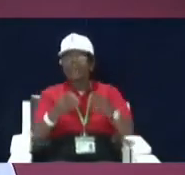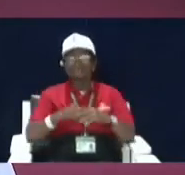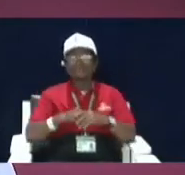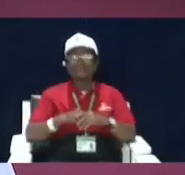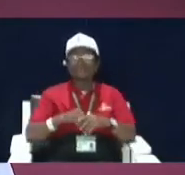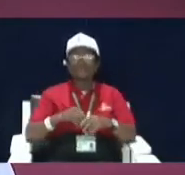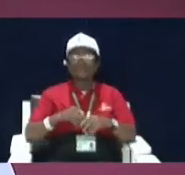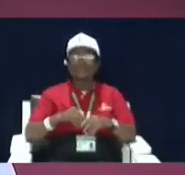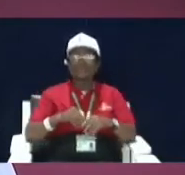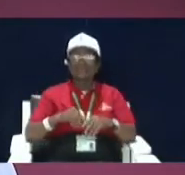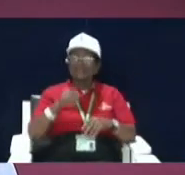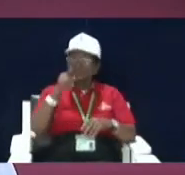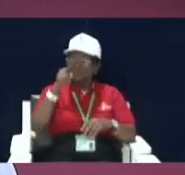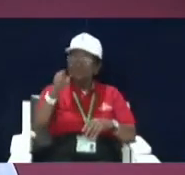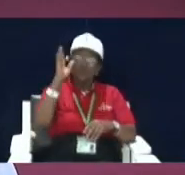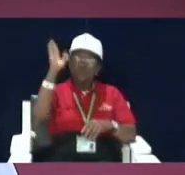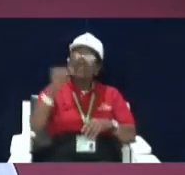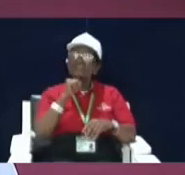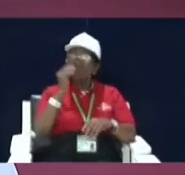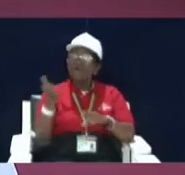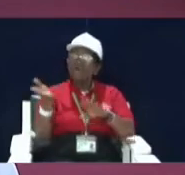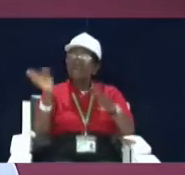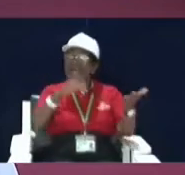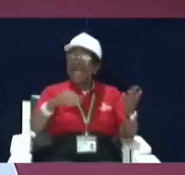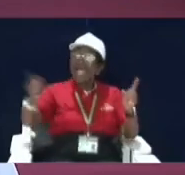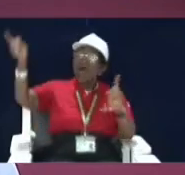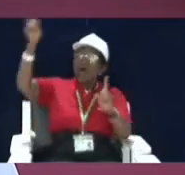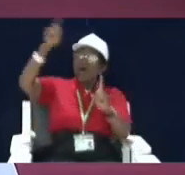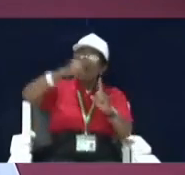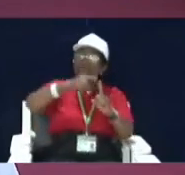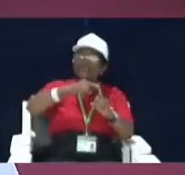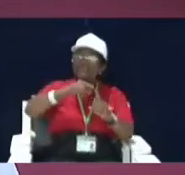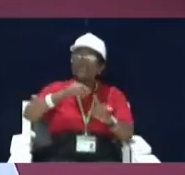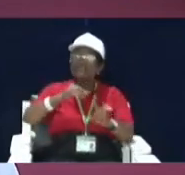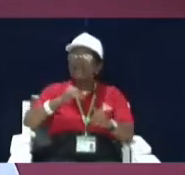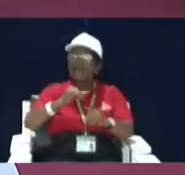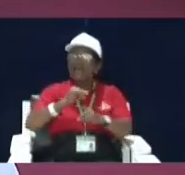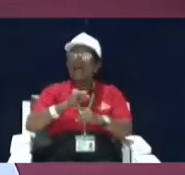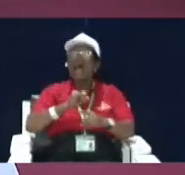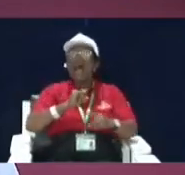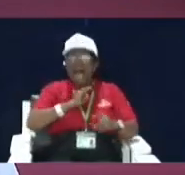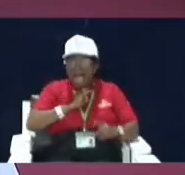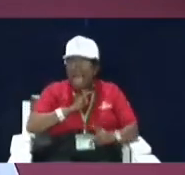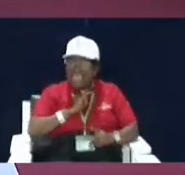And you are not going to die until I release you.